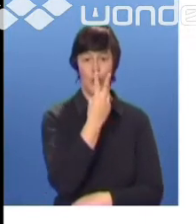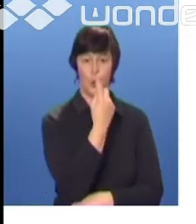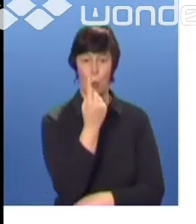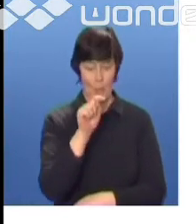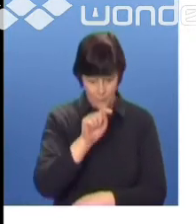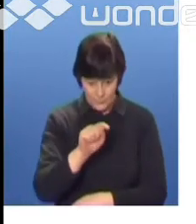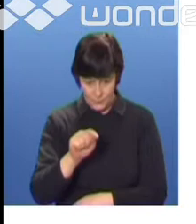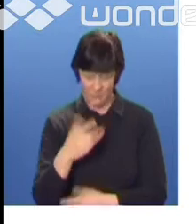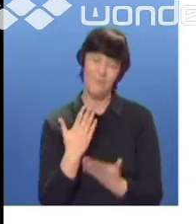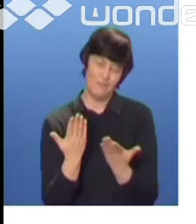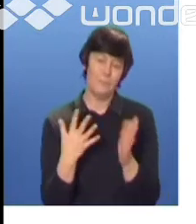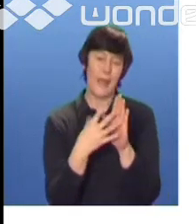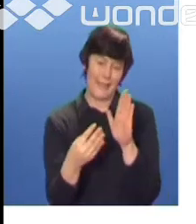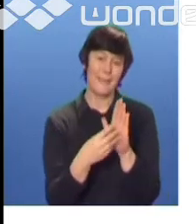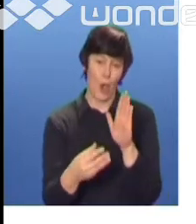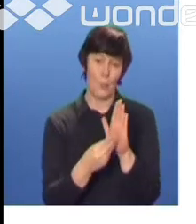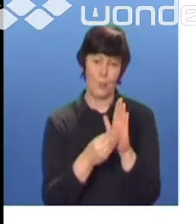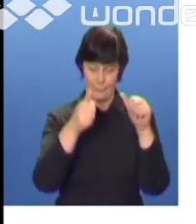number 621.